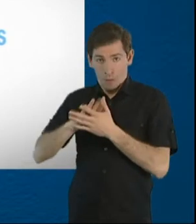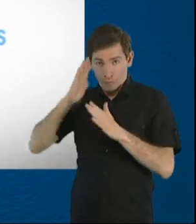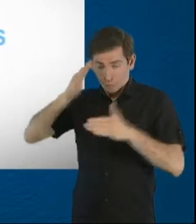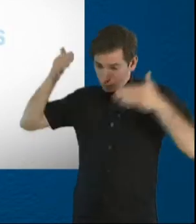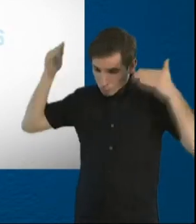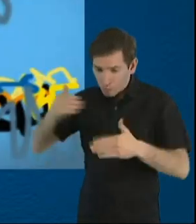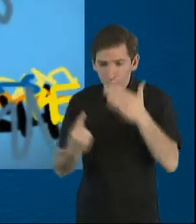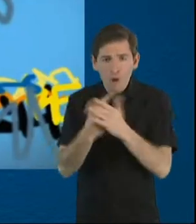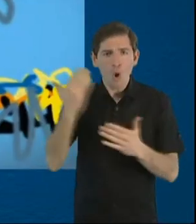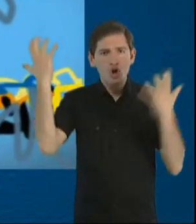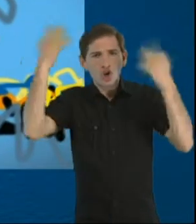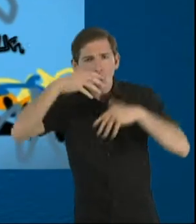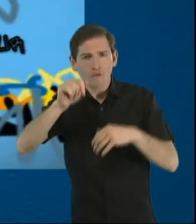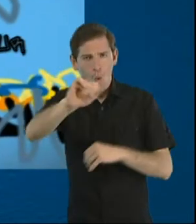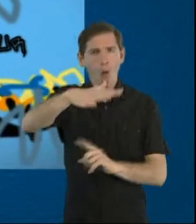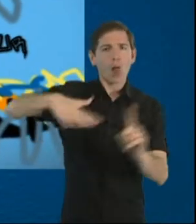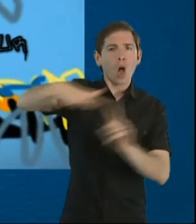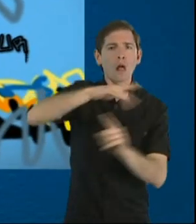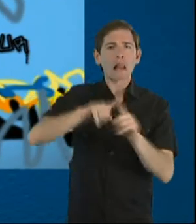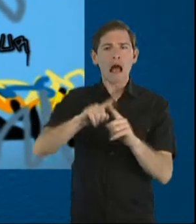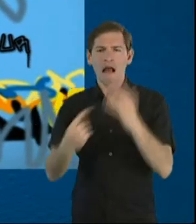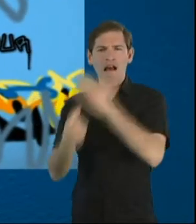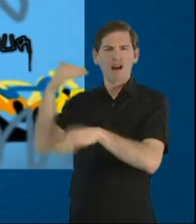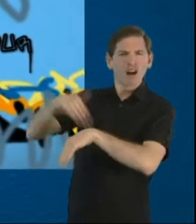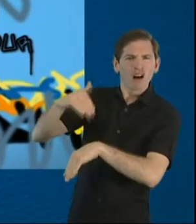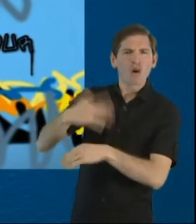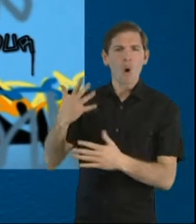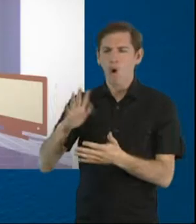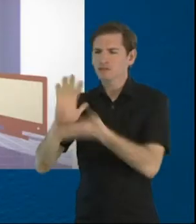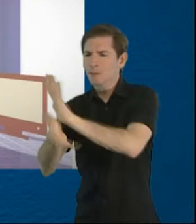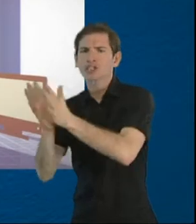people? That's usually things like antisocial behaviour and criminal damage.